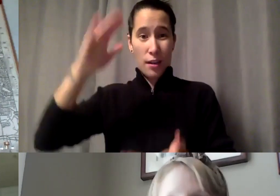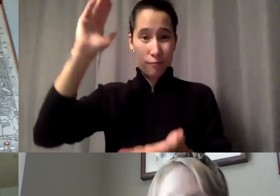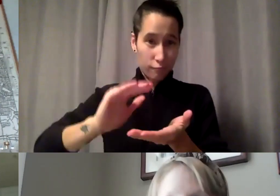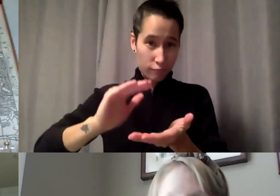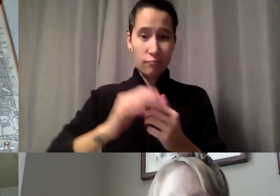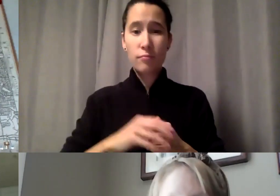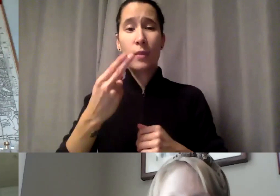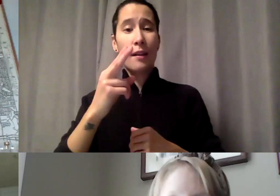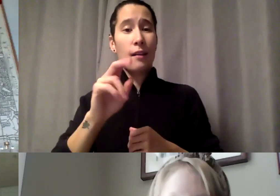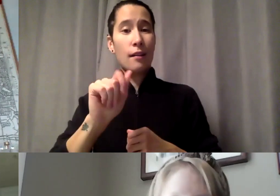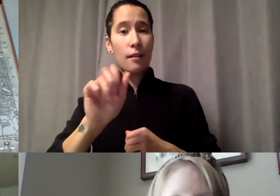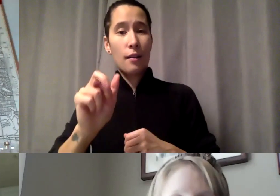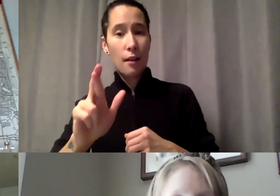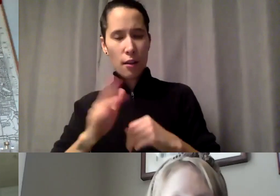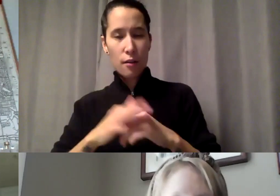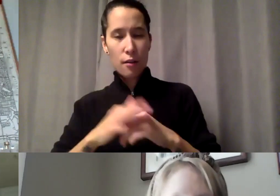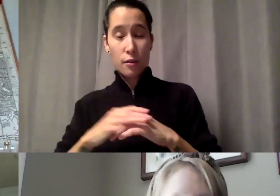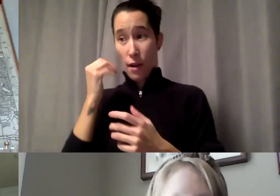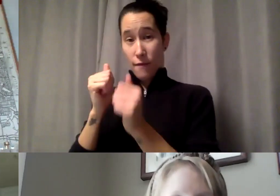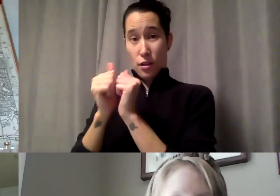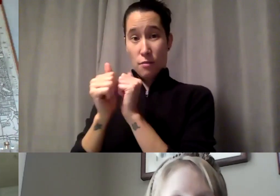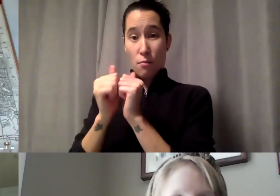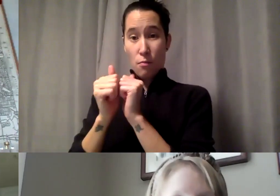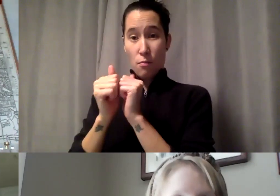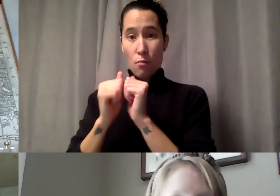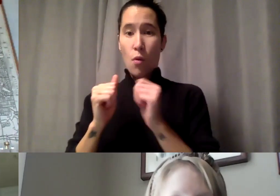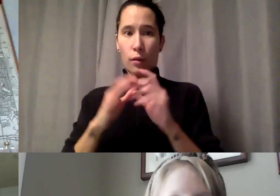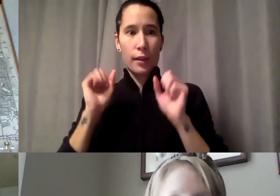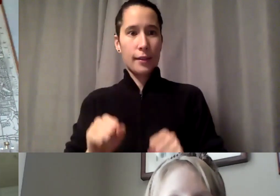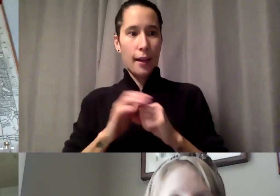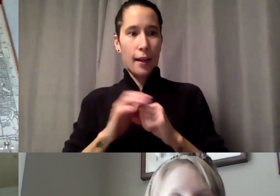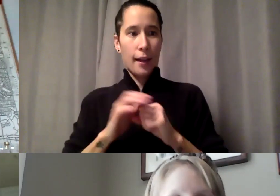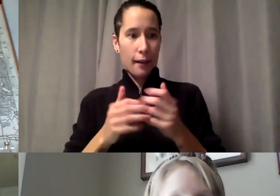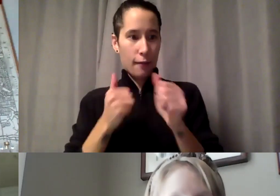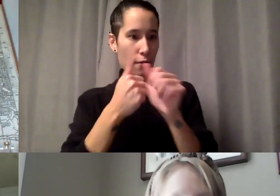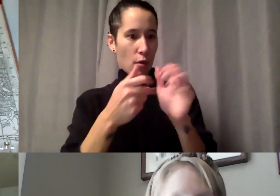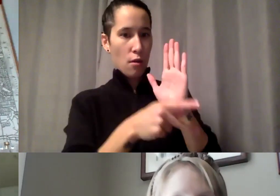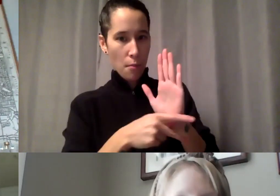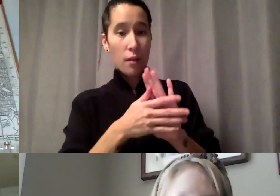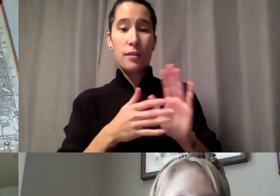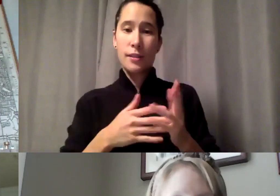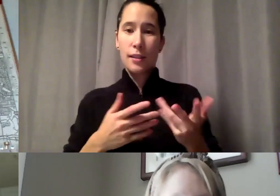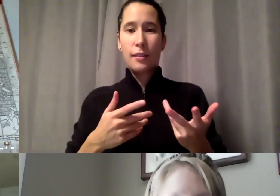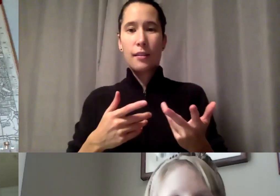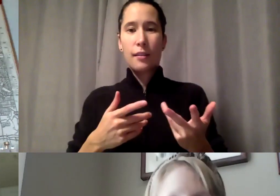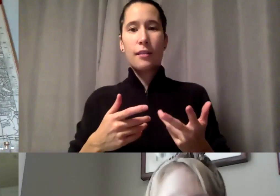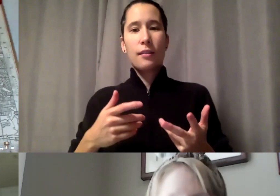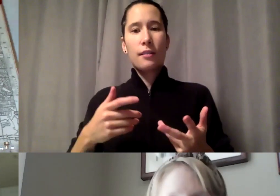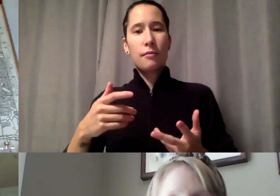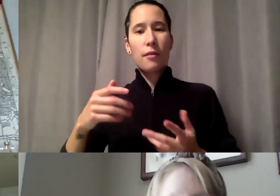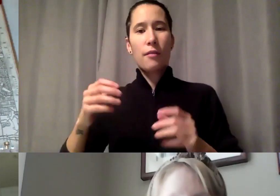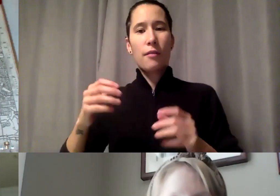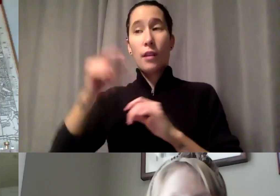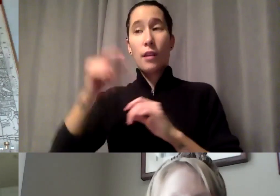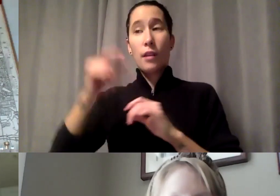any sport can meet those conditions, then they should be allowed, hopefully, to continue. It's not about this sport or that sport; it's about